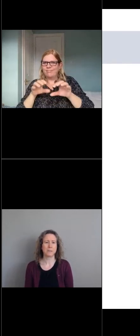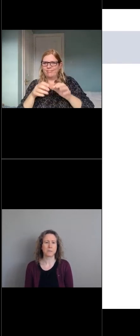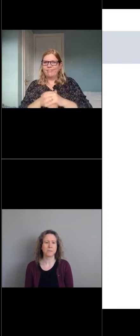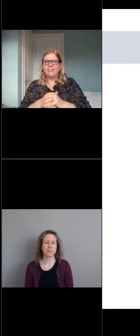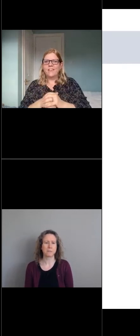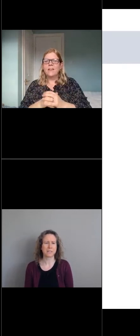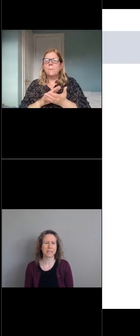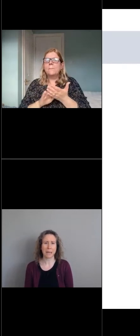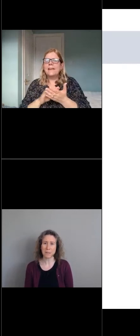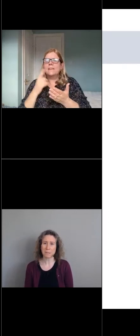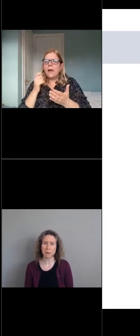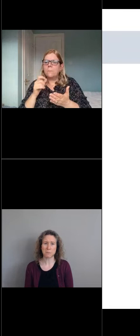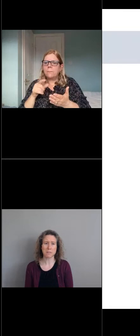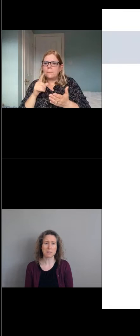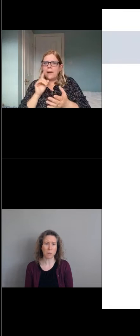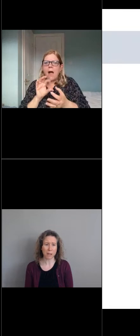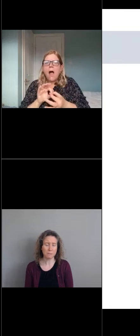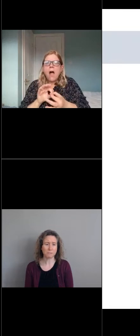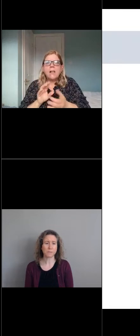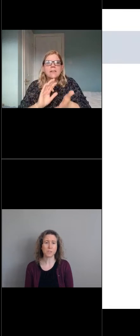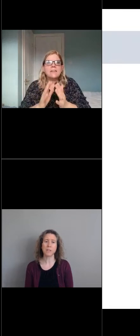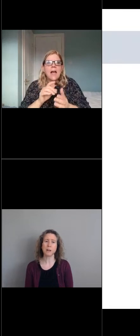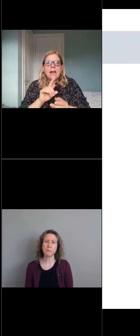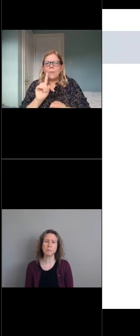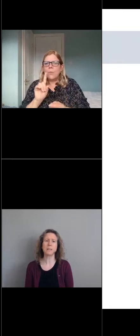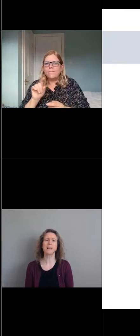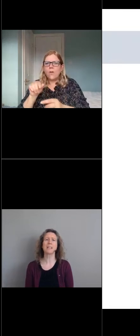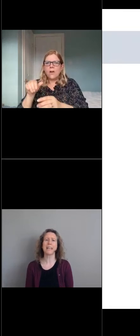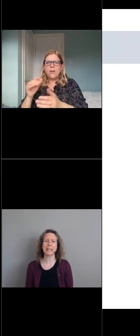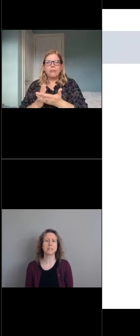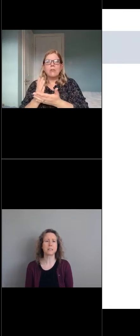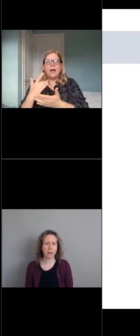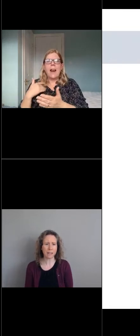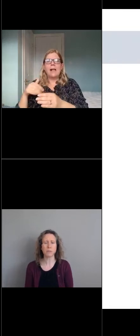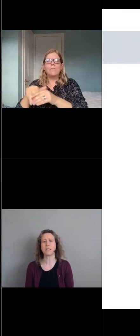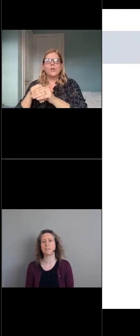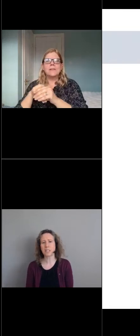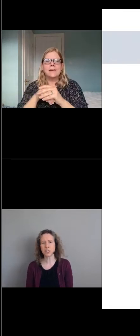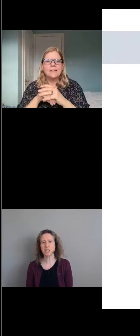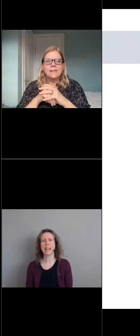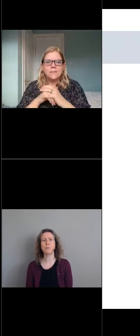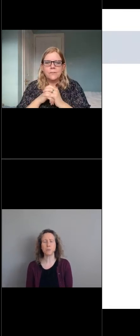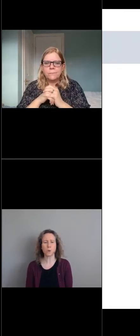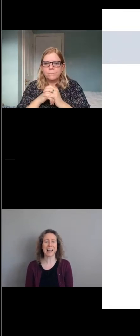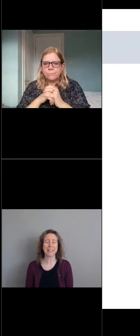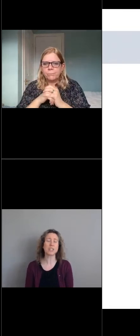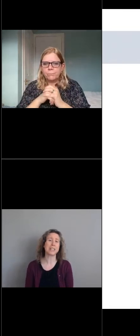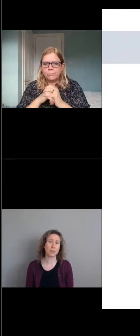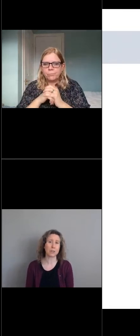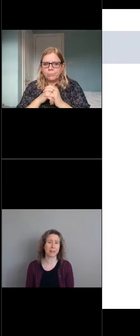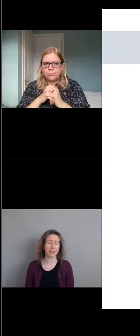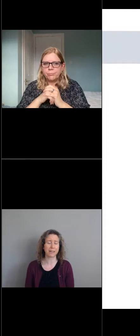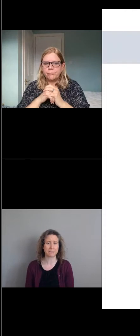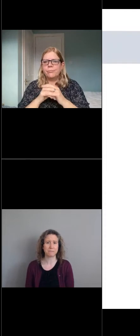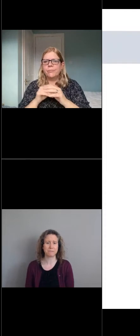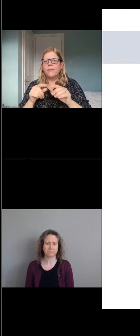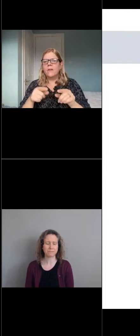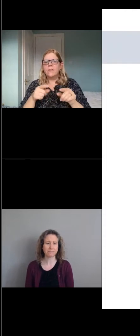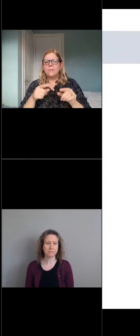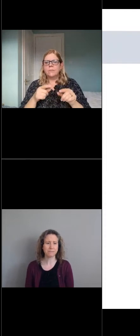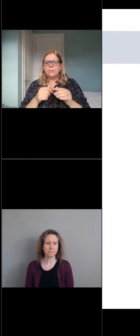We have some filmed lab experiments as well, so that young people can connect the sign with the definition and with what it actually looks like.